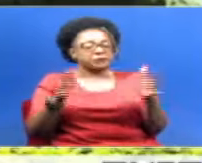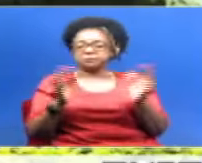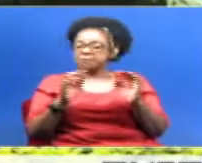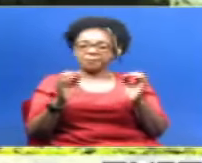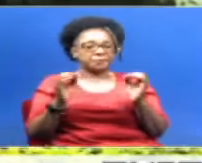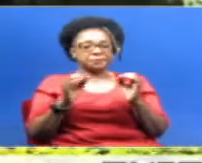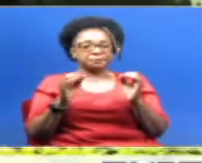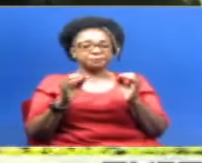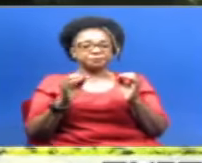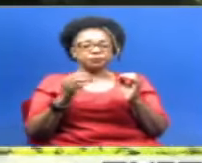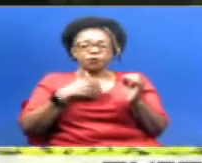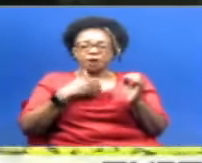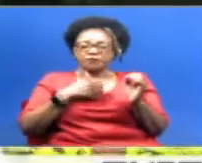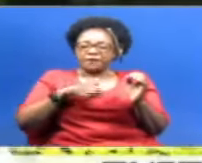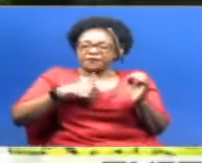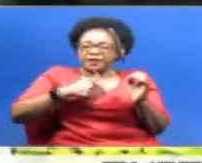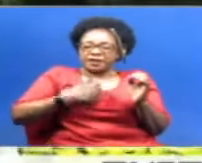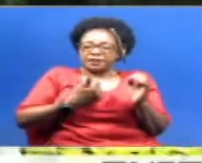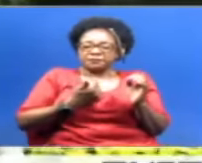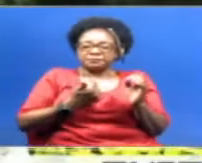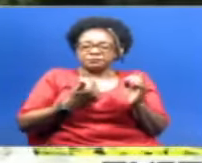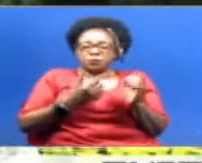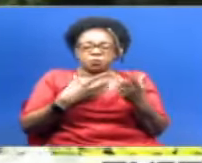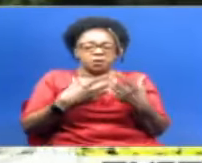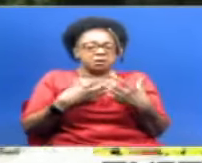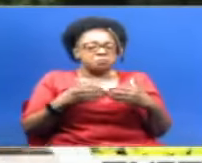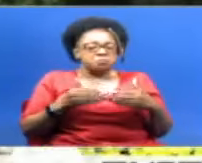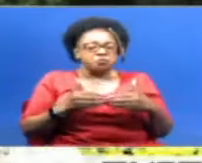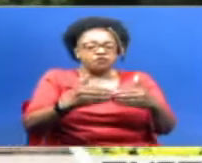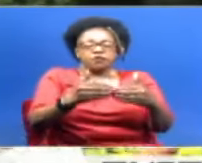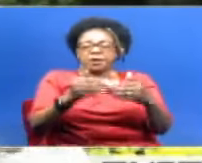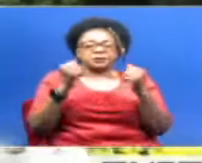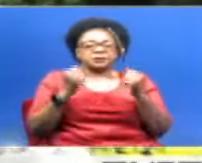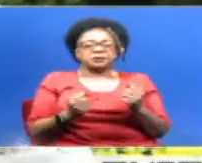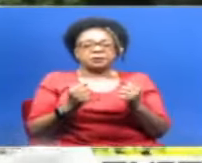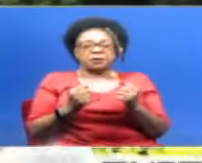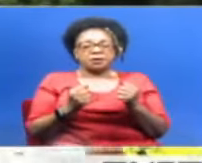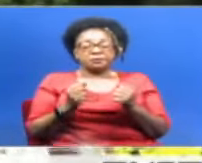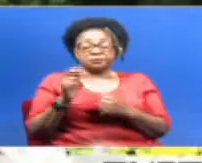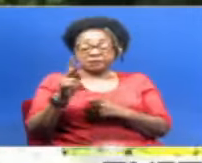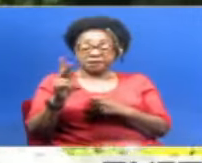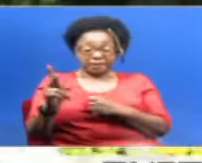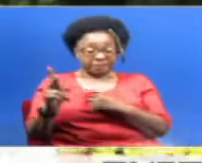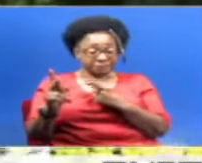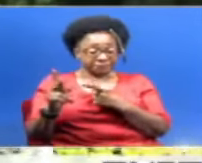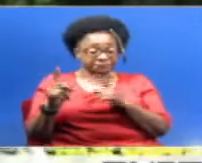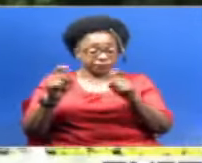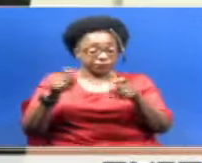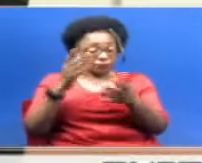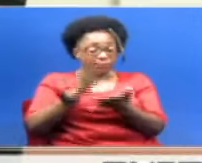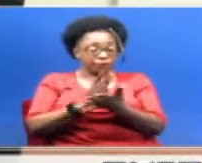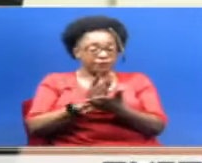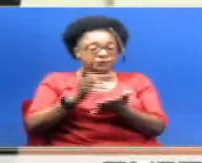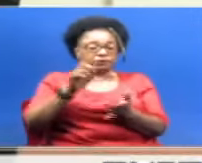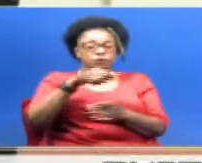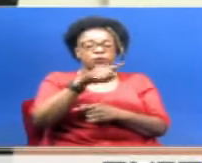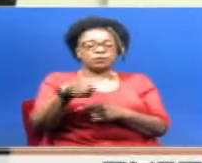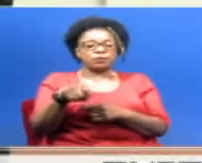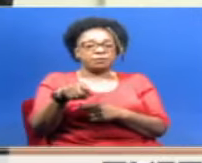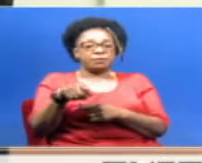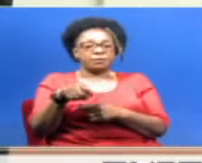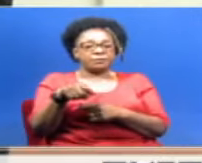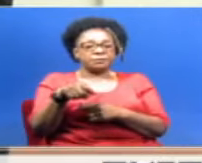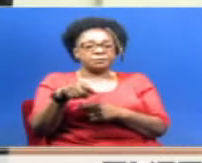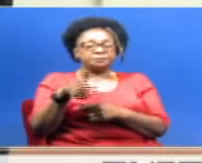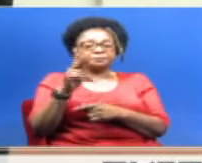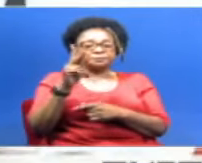a feeling that we are going nowhere, I can tell you. And it is upon KK to prove us wrong. According to